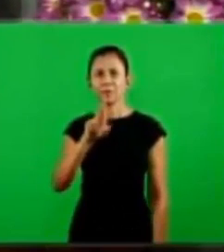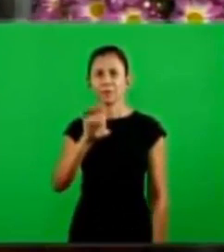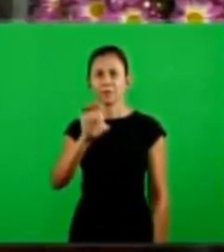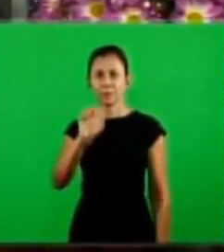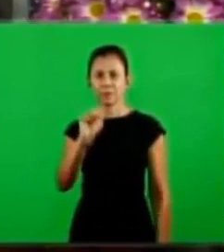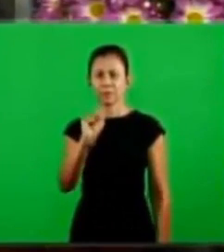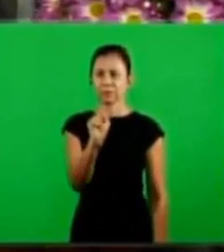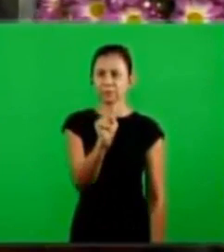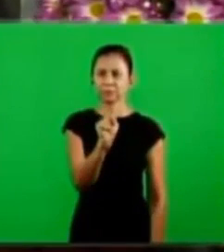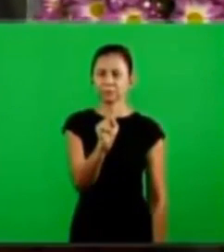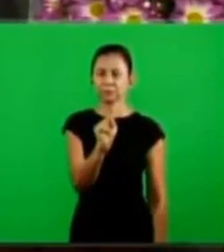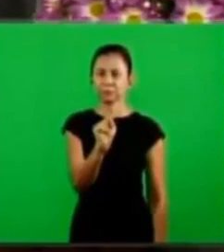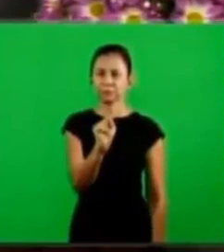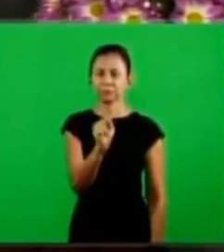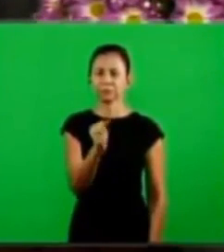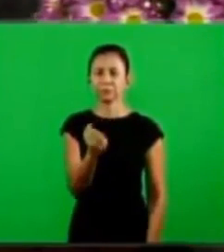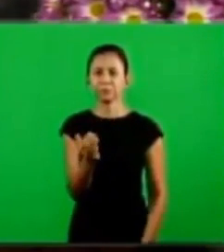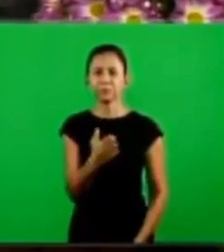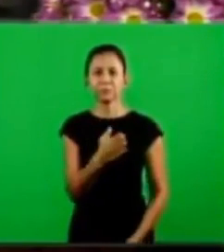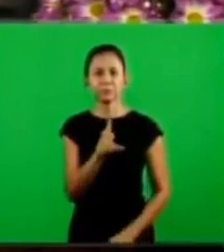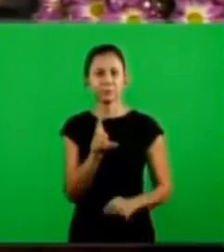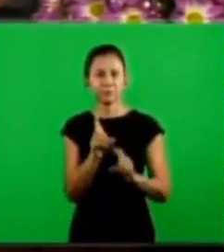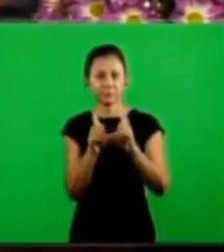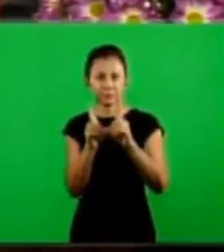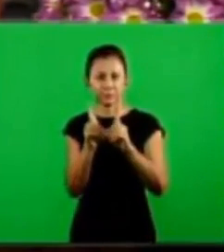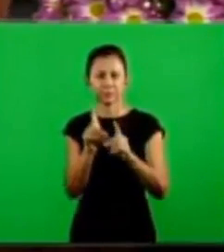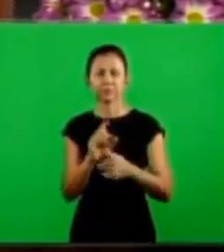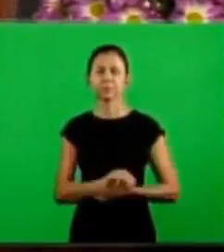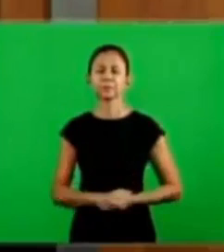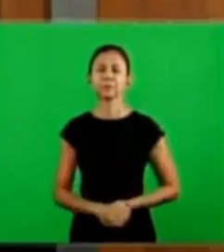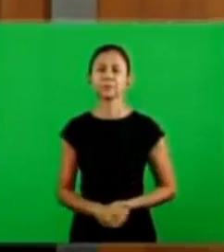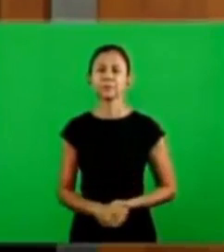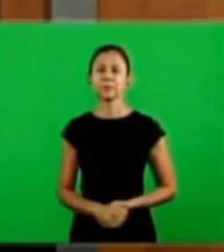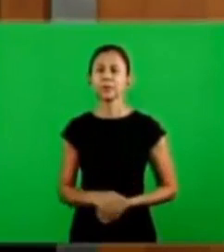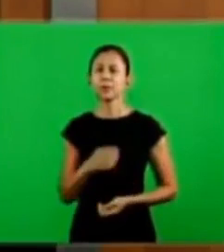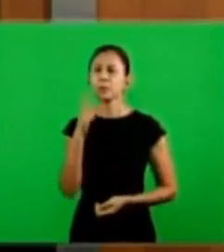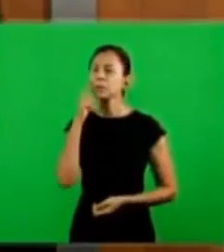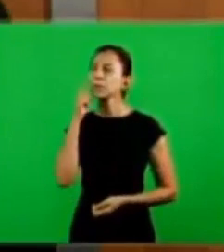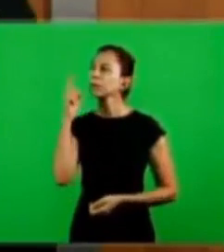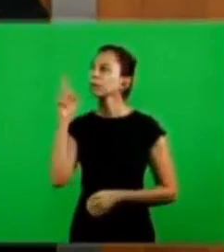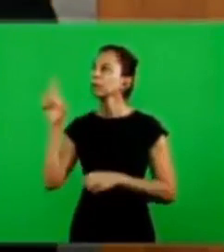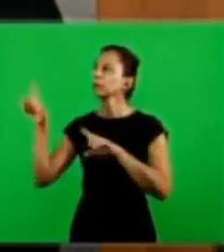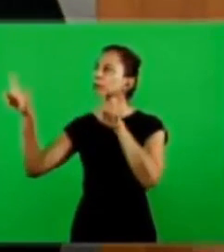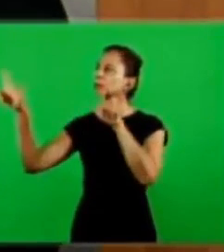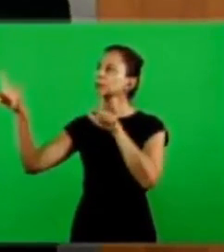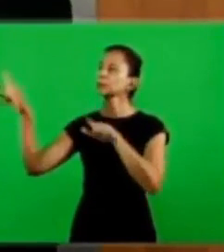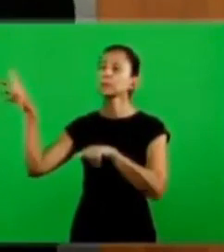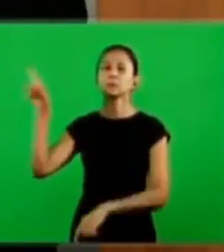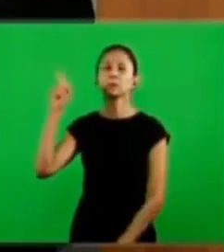These are the basics for our doctrine. So let's see the answer.